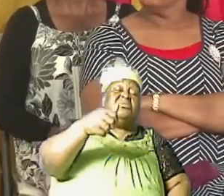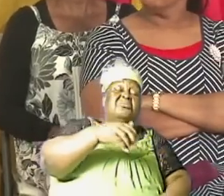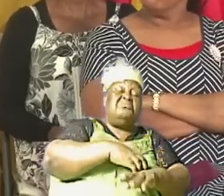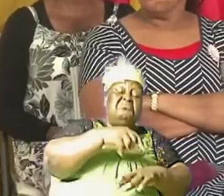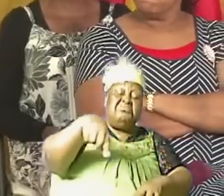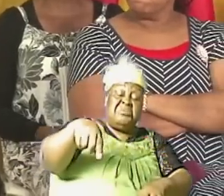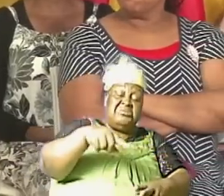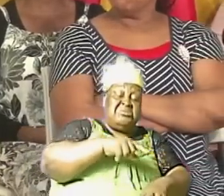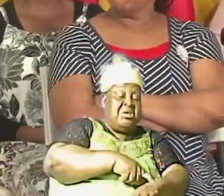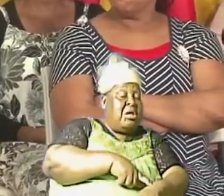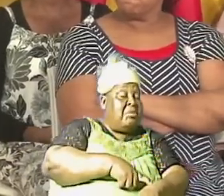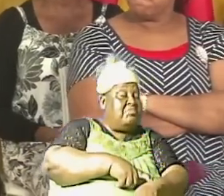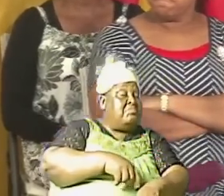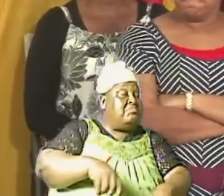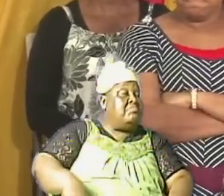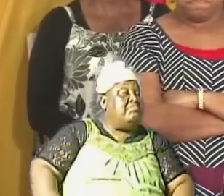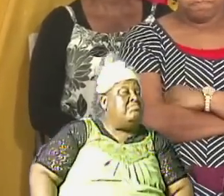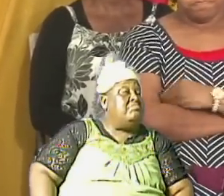at this time,